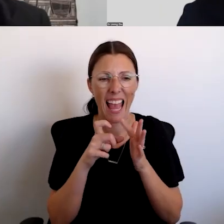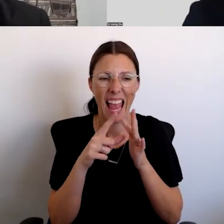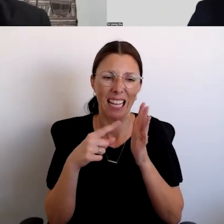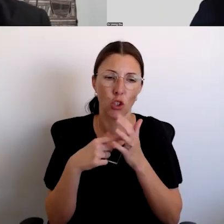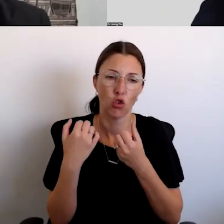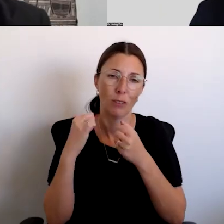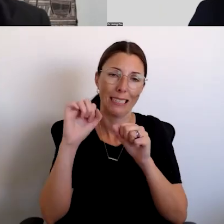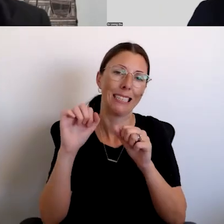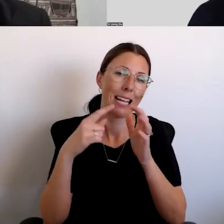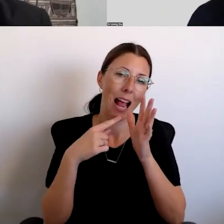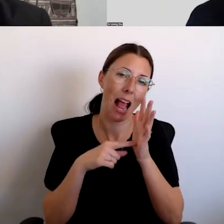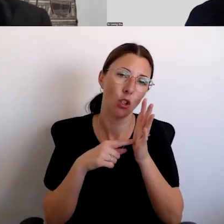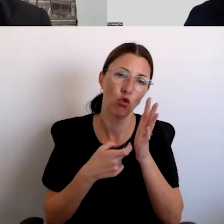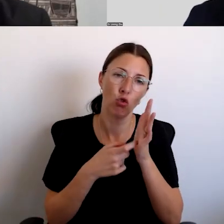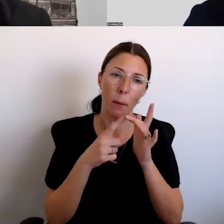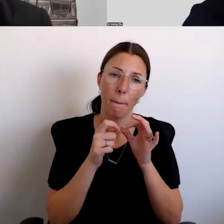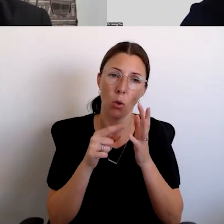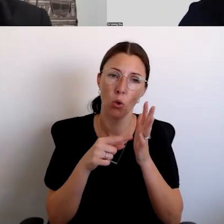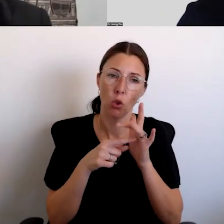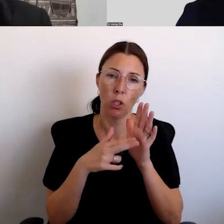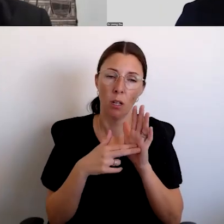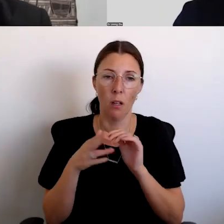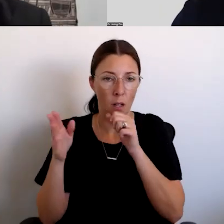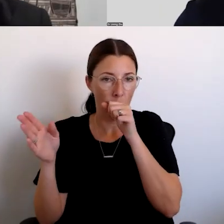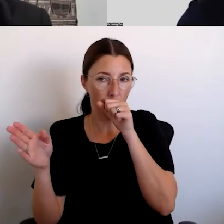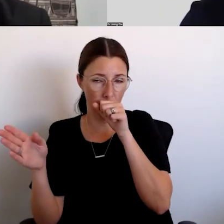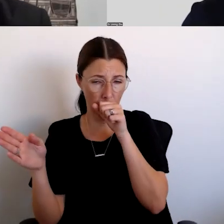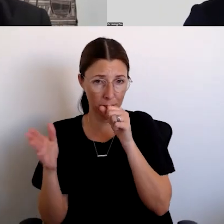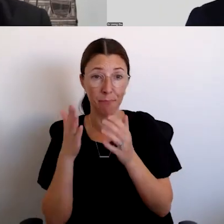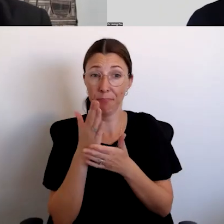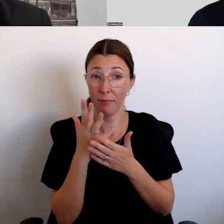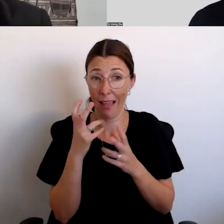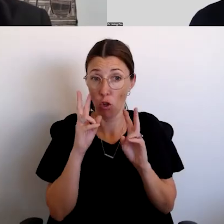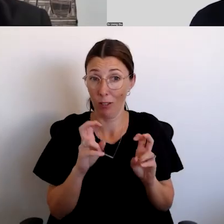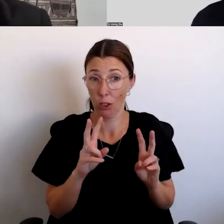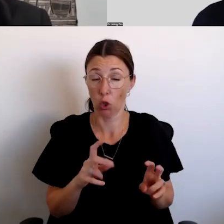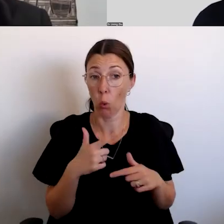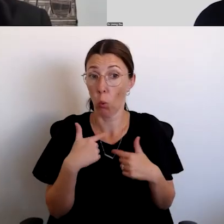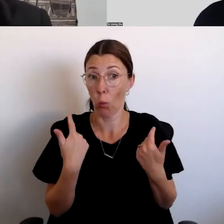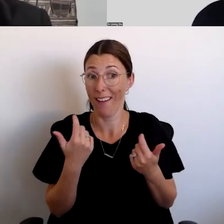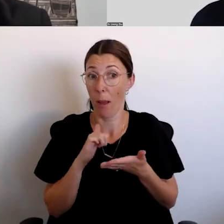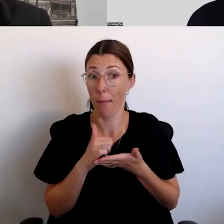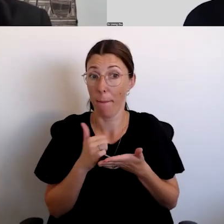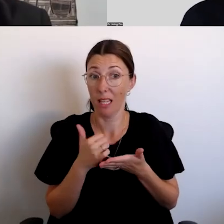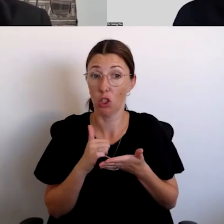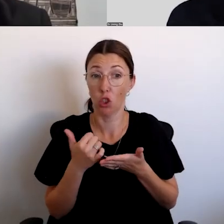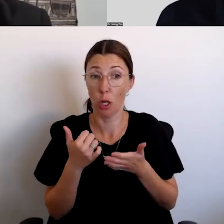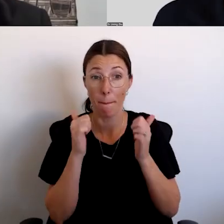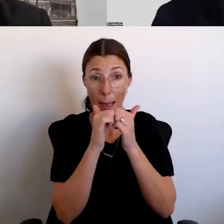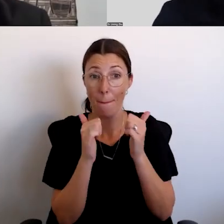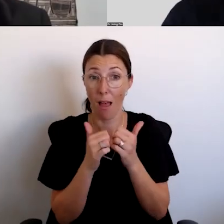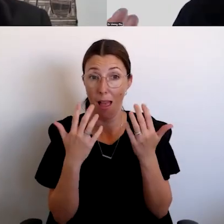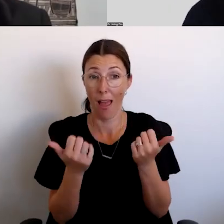in the research space, and we have published paper in this space. In my slides, there are some reference to these papers